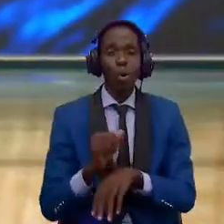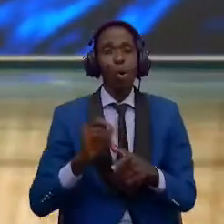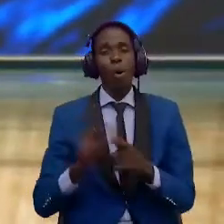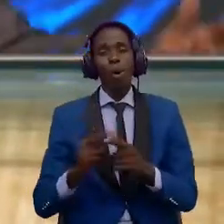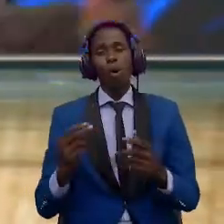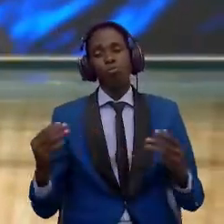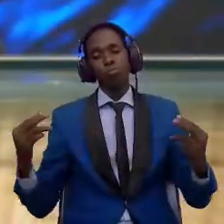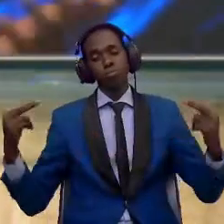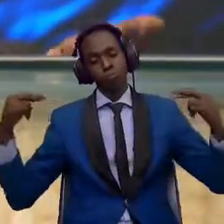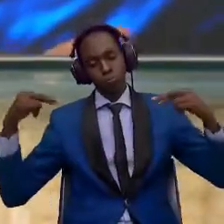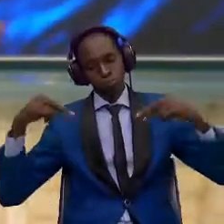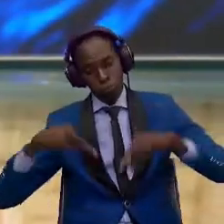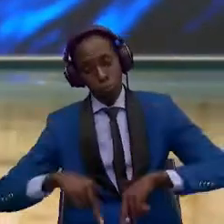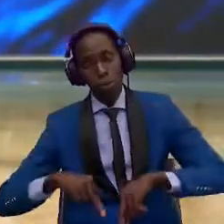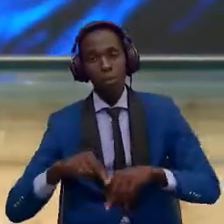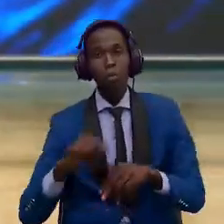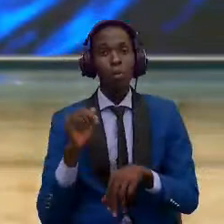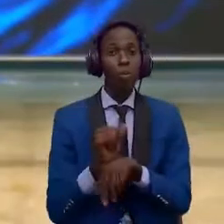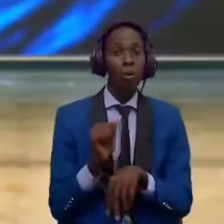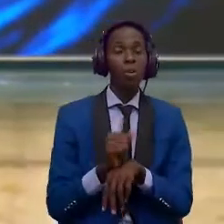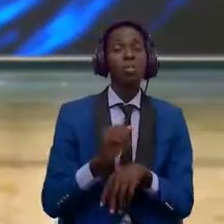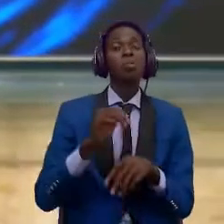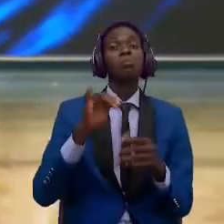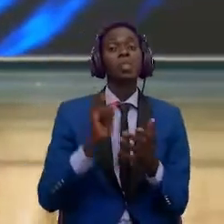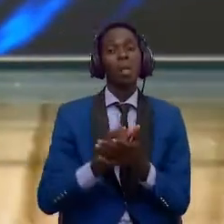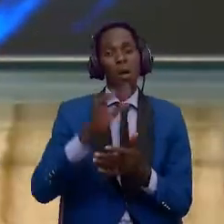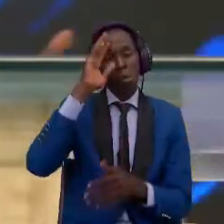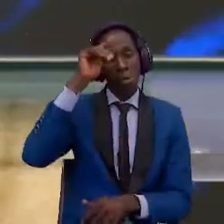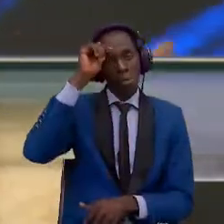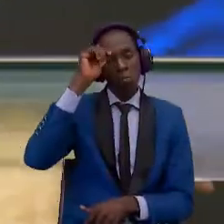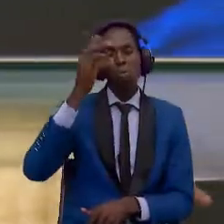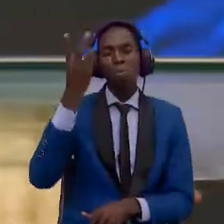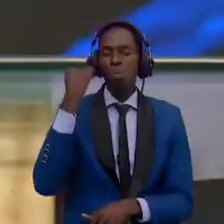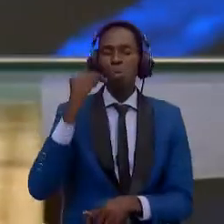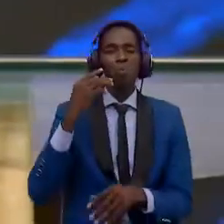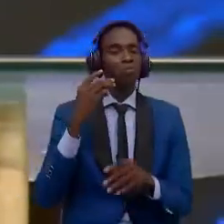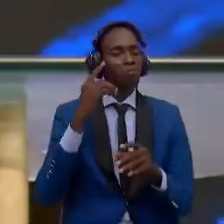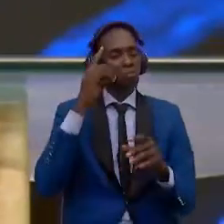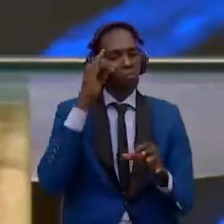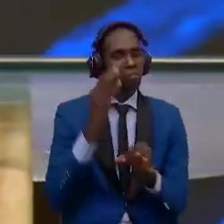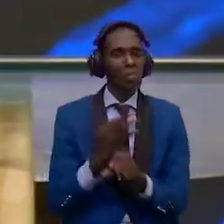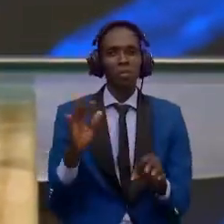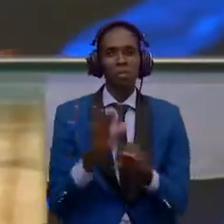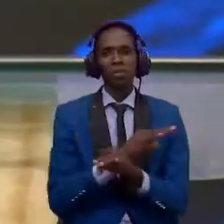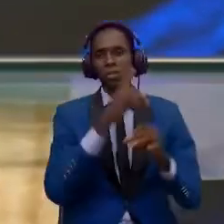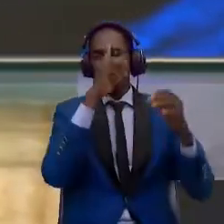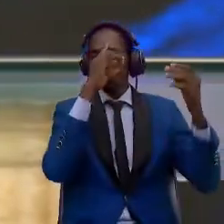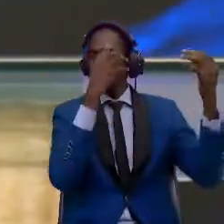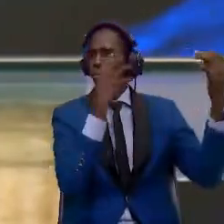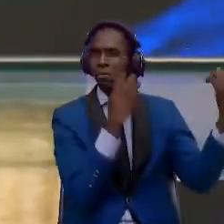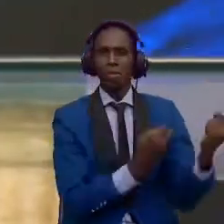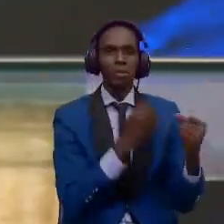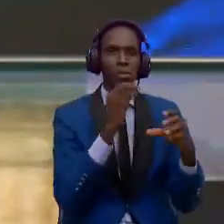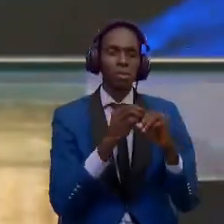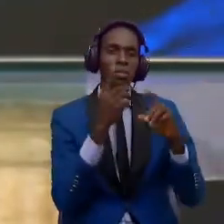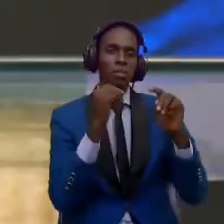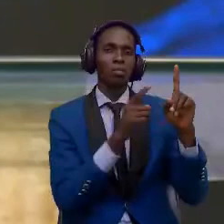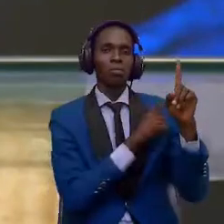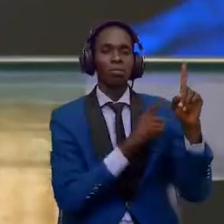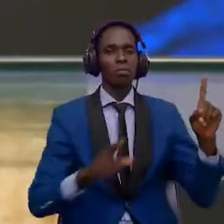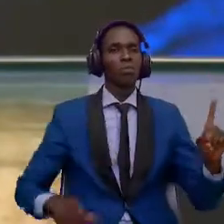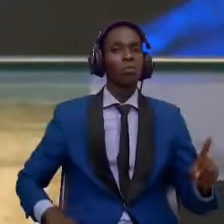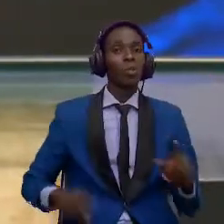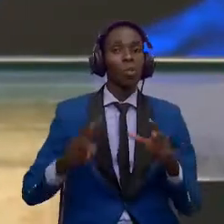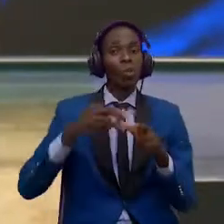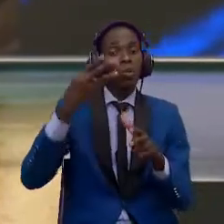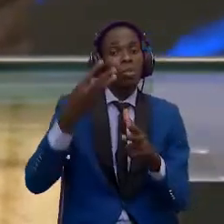ground, he was faithful in the Lord. Whether it was with the Gentiles or with the Jews, faithful in the Lord.